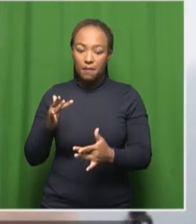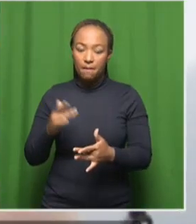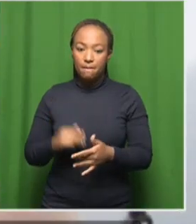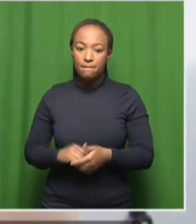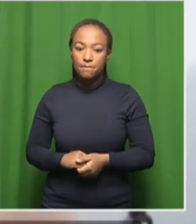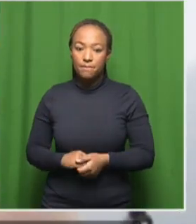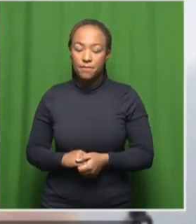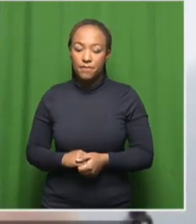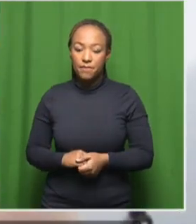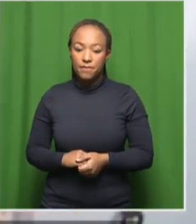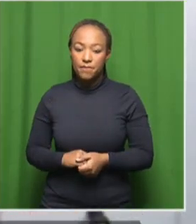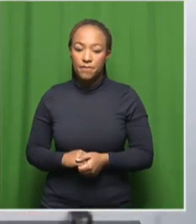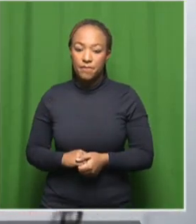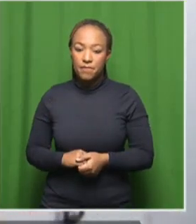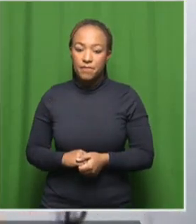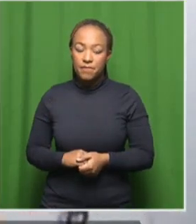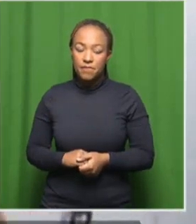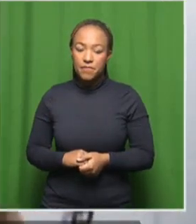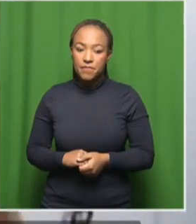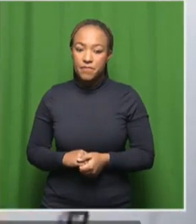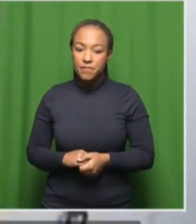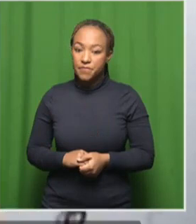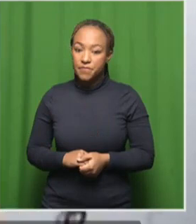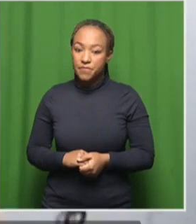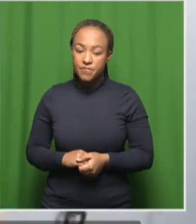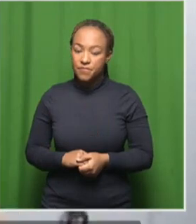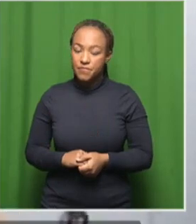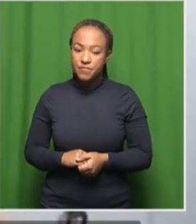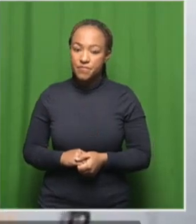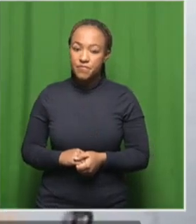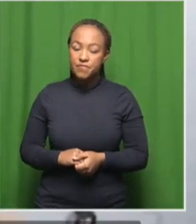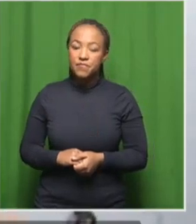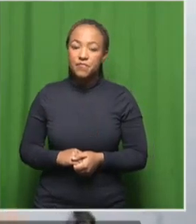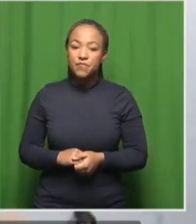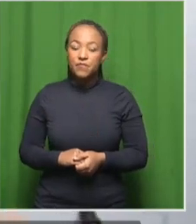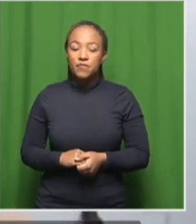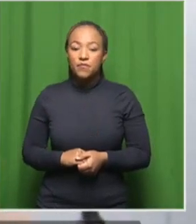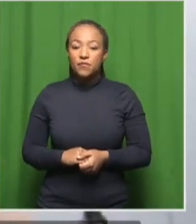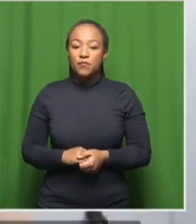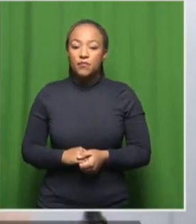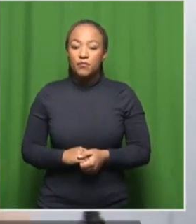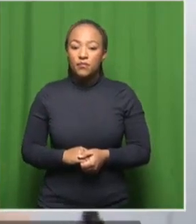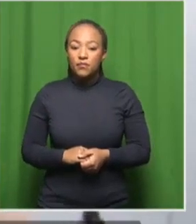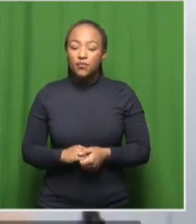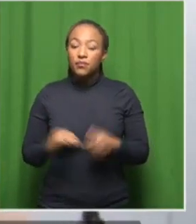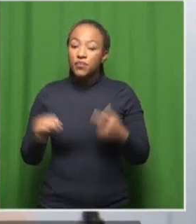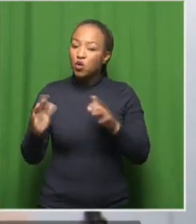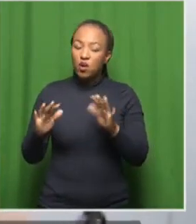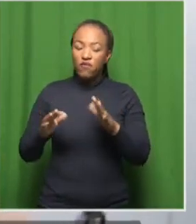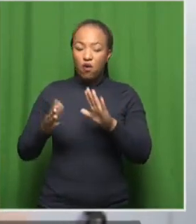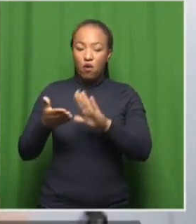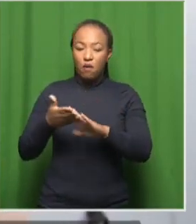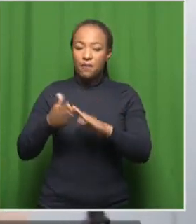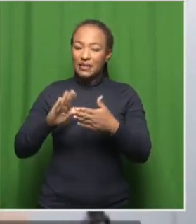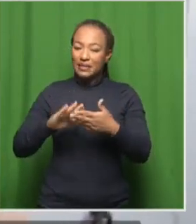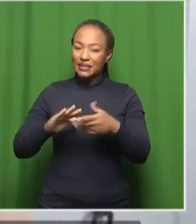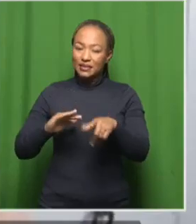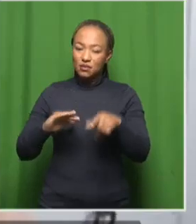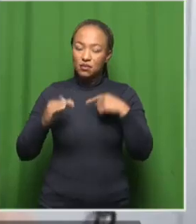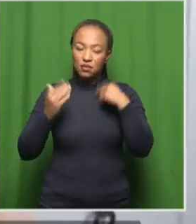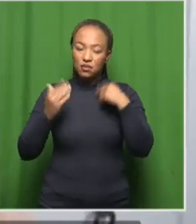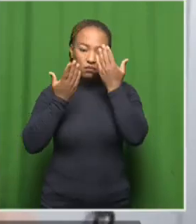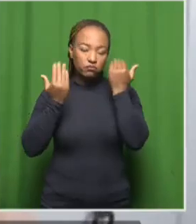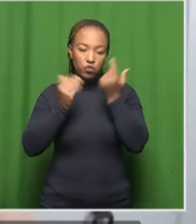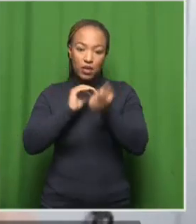there, and that's why the dirty dryer in front of us. Was it not for the resident? And then I don't know what's going to happen